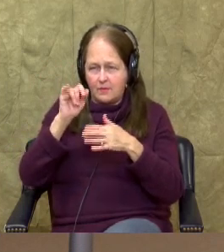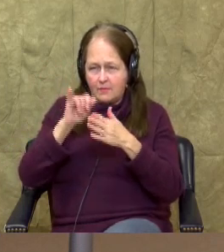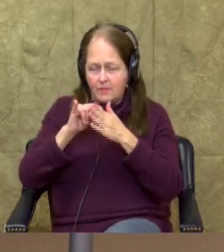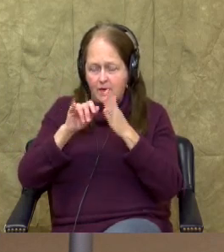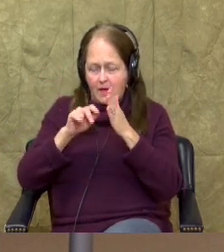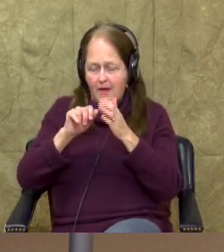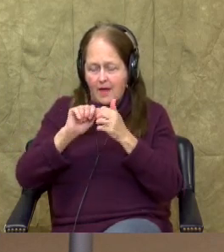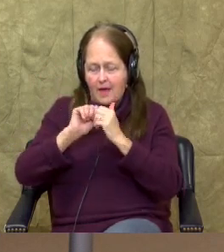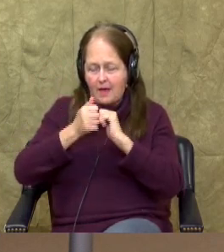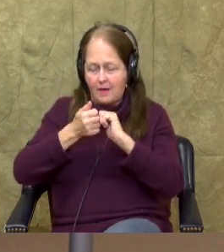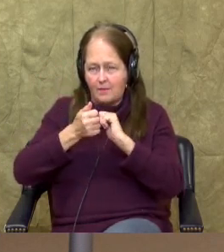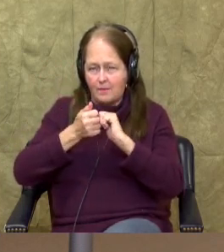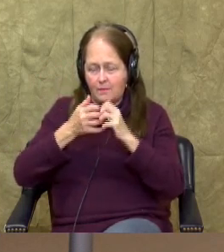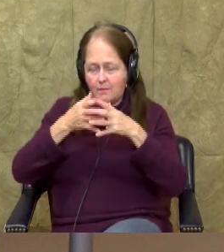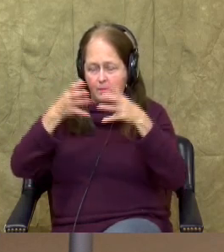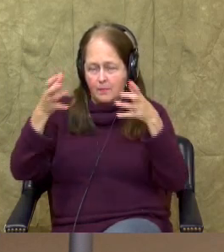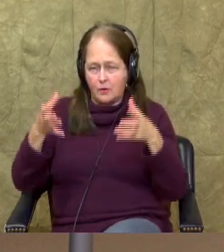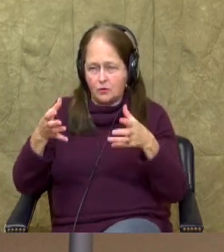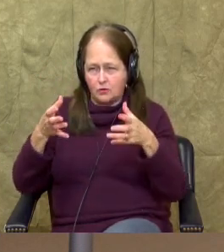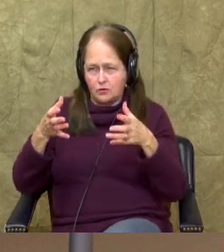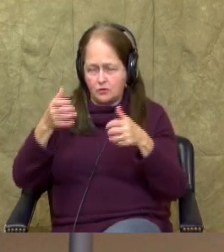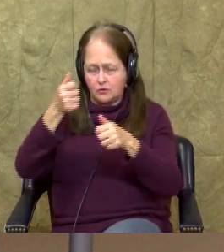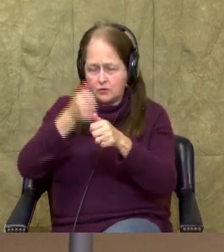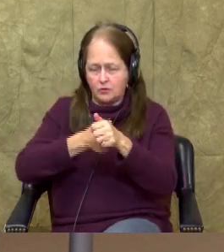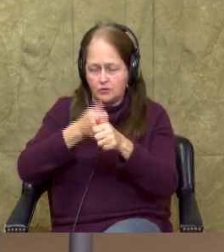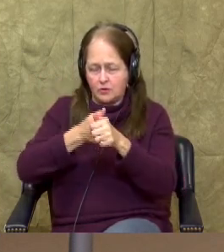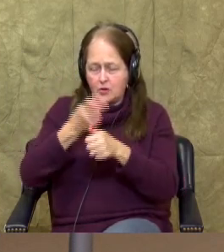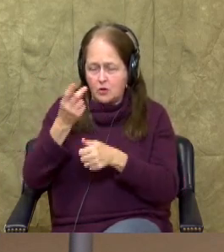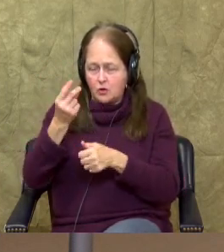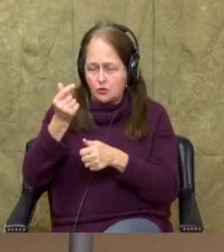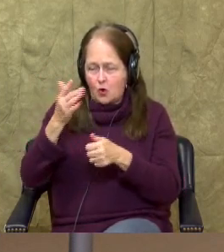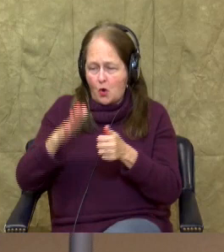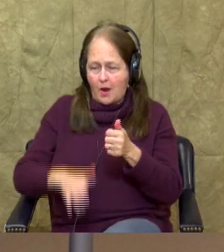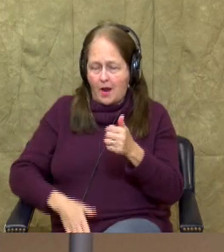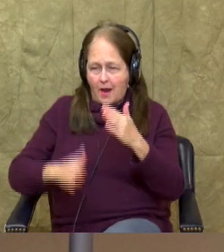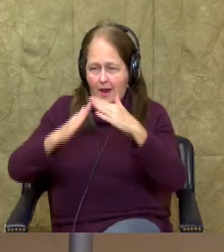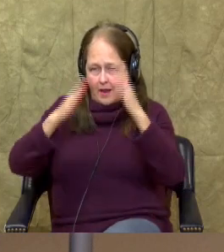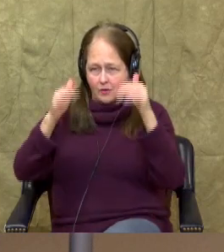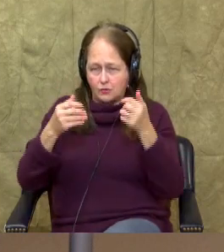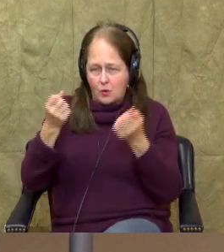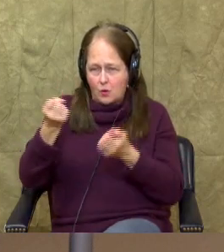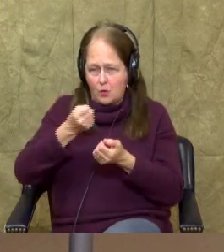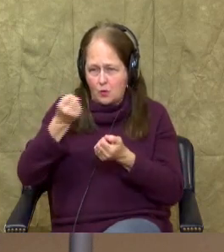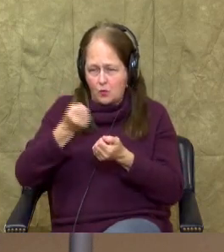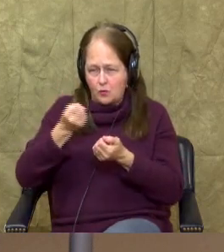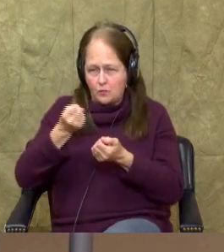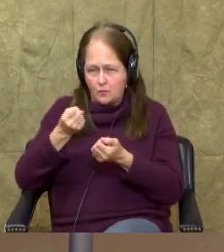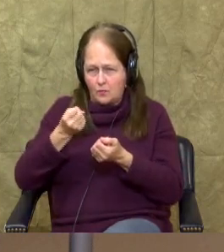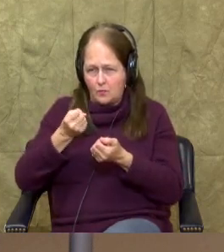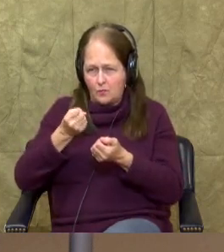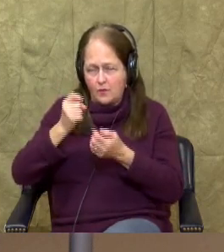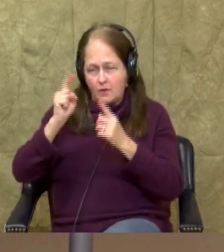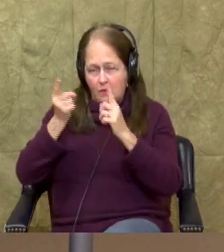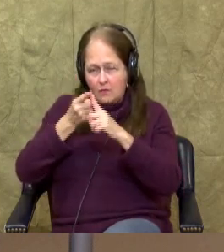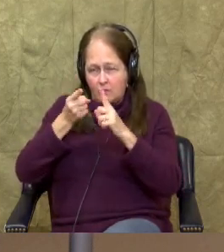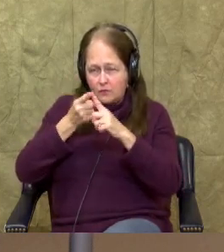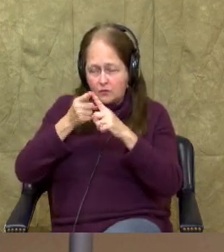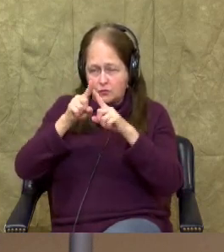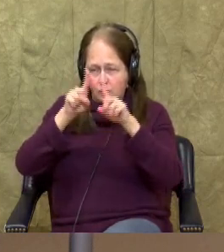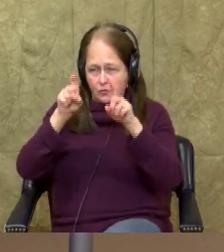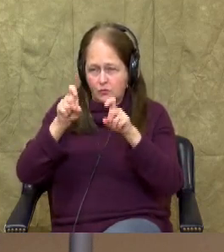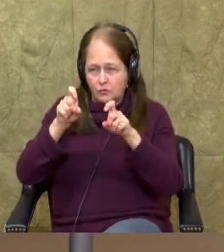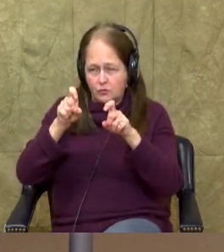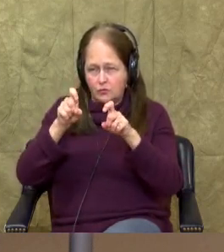other words, how much can each doghouse hold? Okay, so first, the question